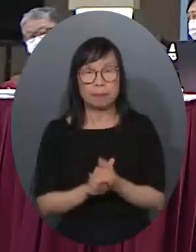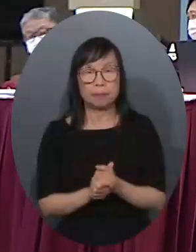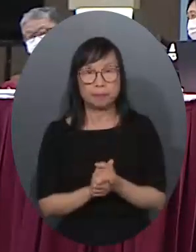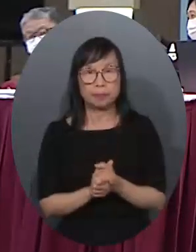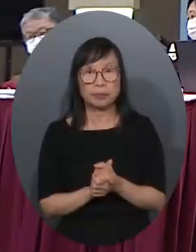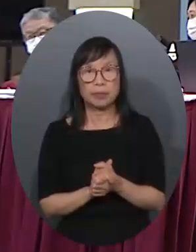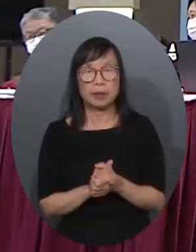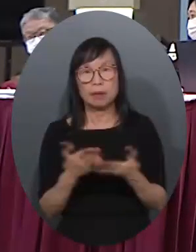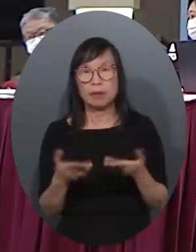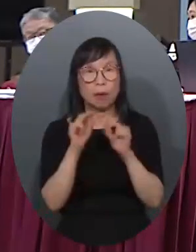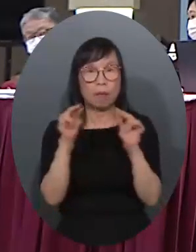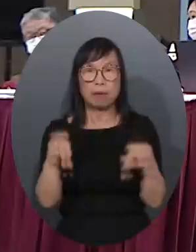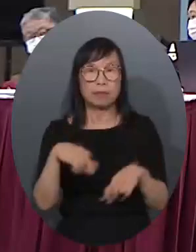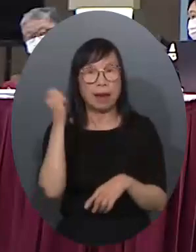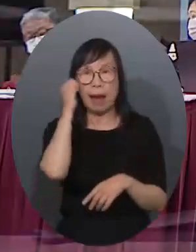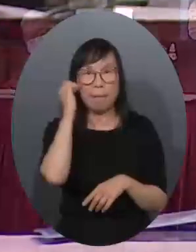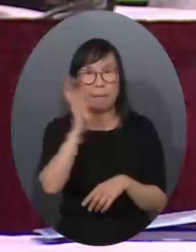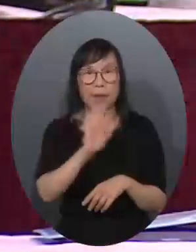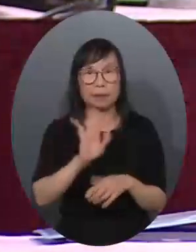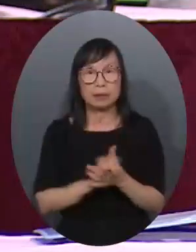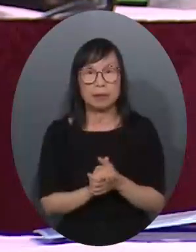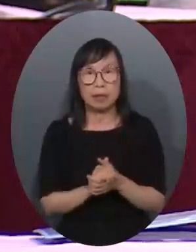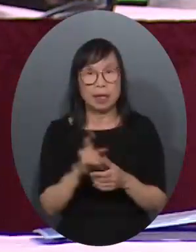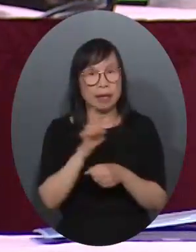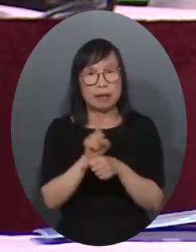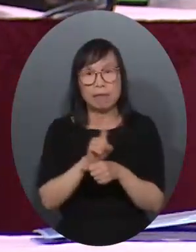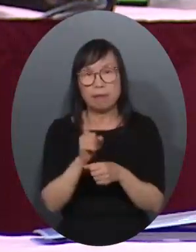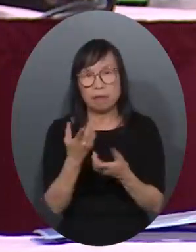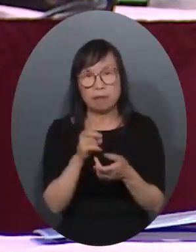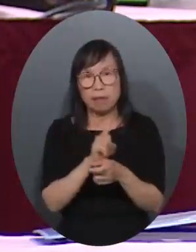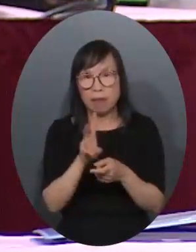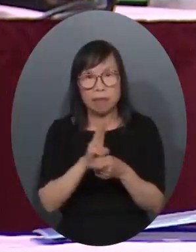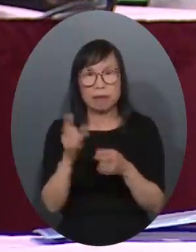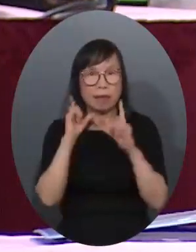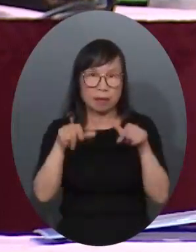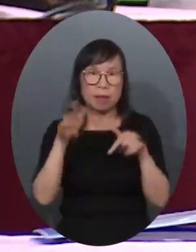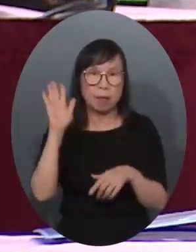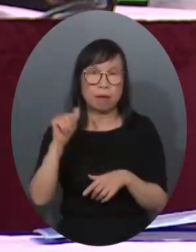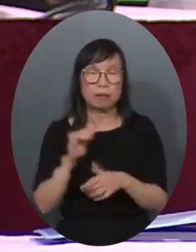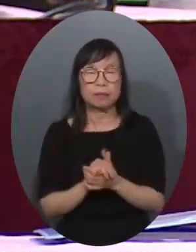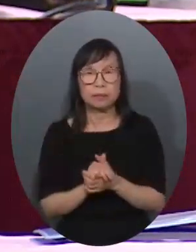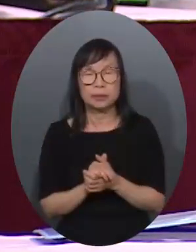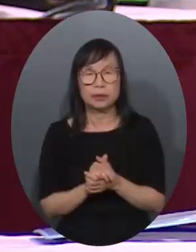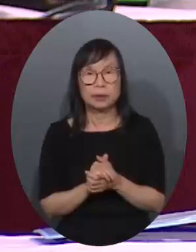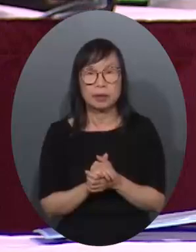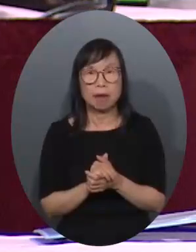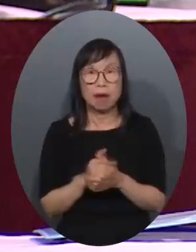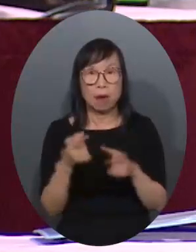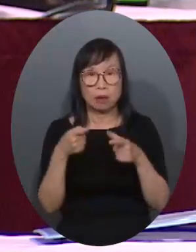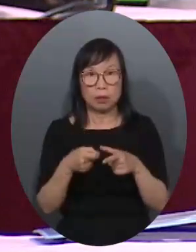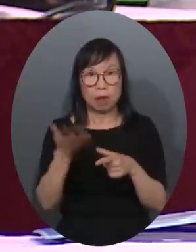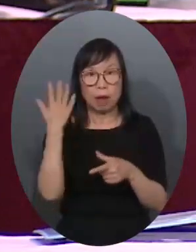this question comprehensively in 1 or 2 minutes, but I'll try. The corporation has built a solid foundation over the past 40